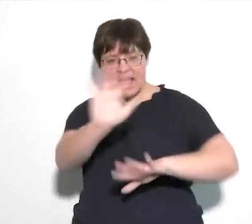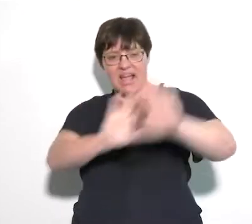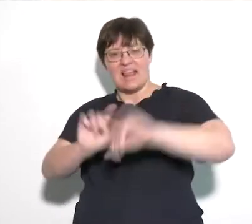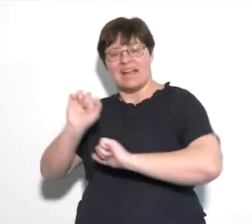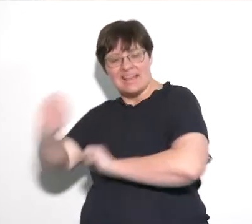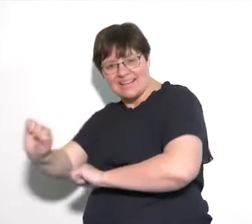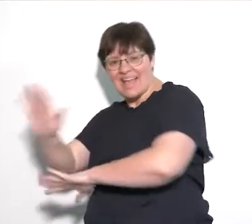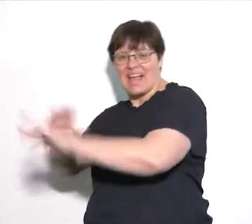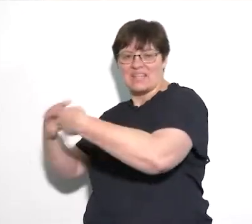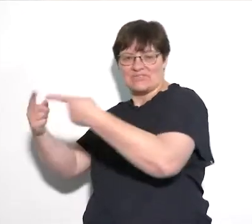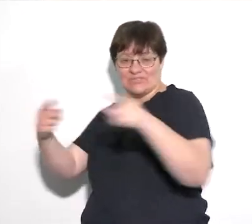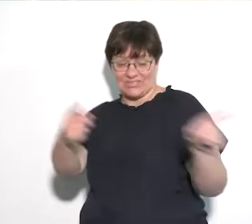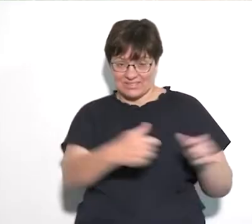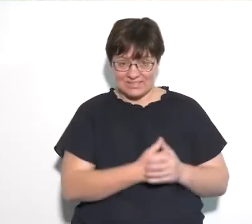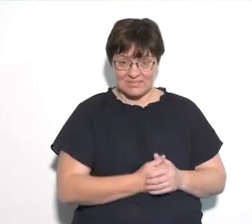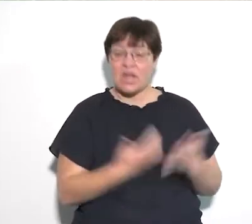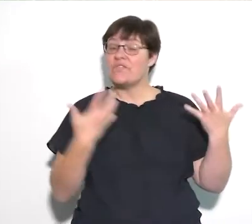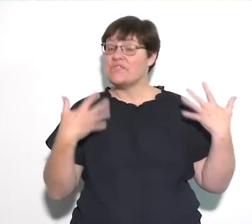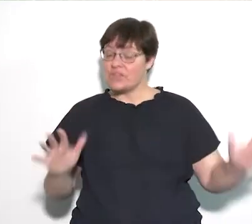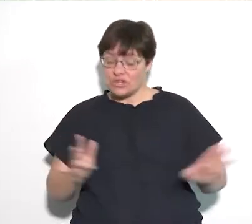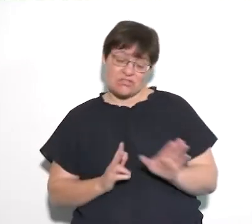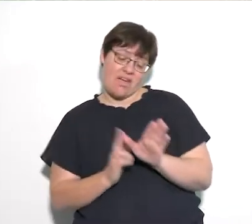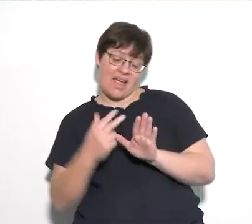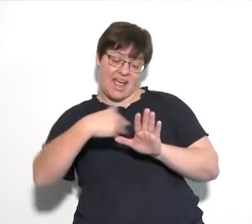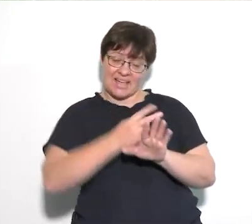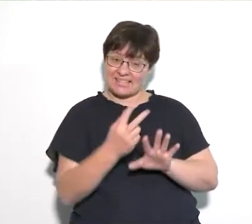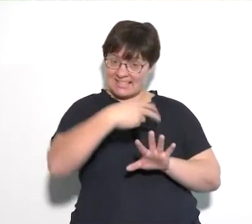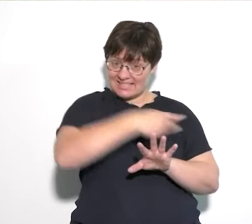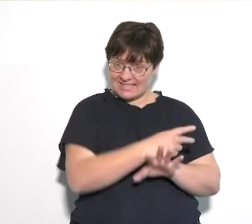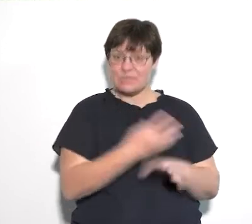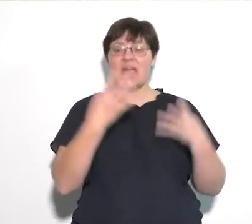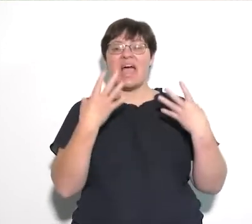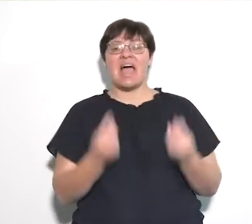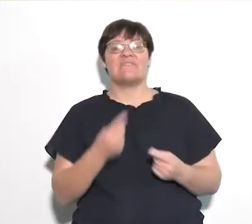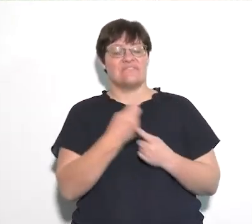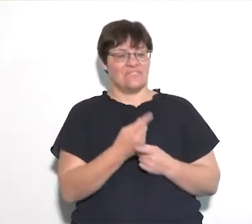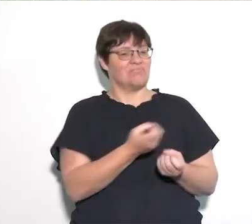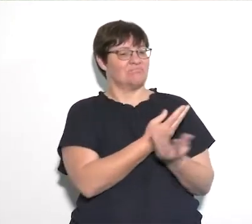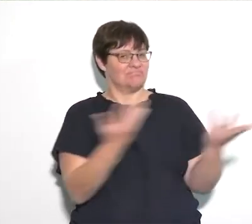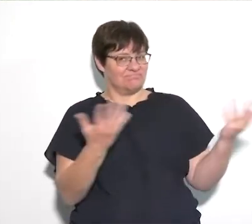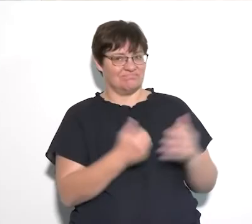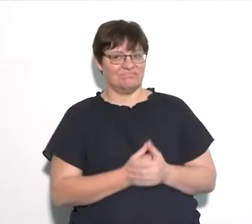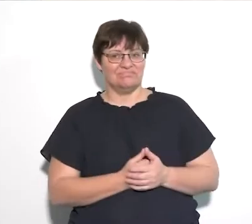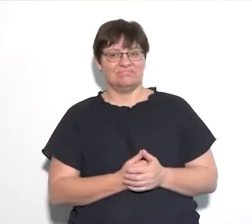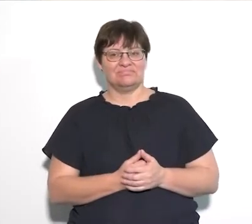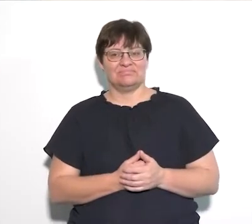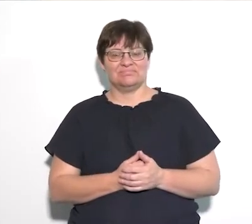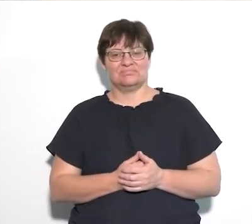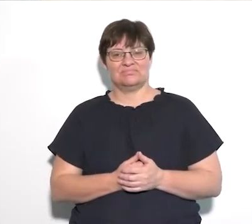feet. Once you have colored them in, cut them out so that you have quite a few to work from.